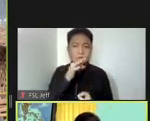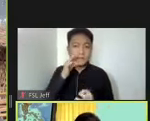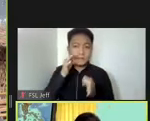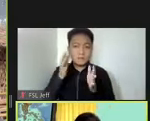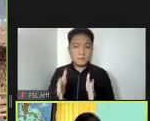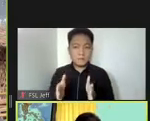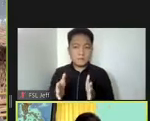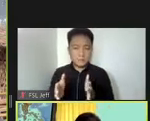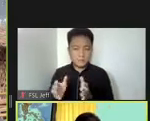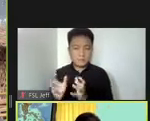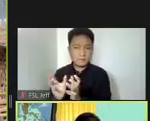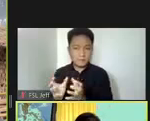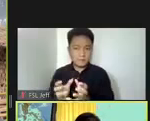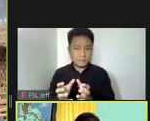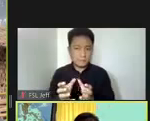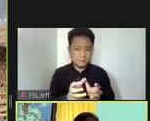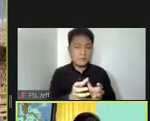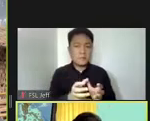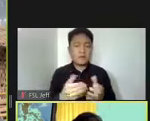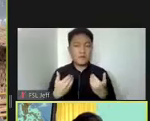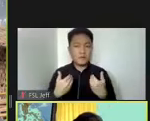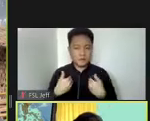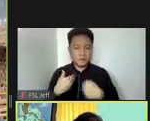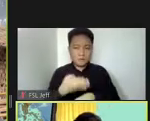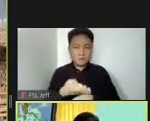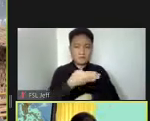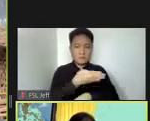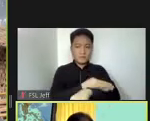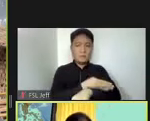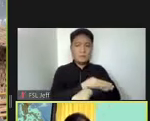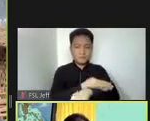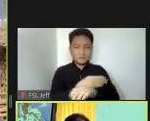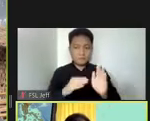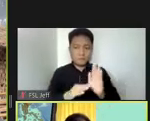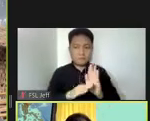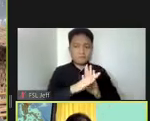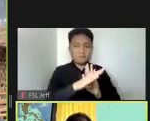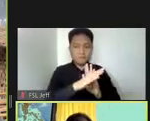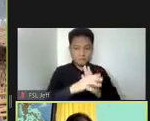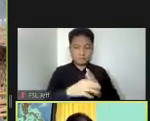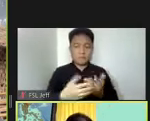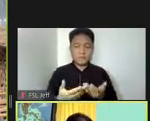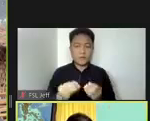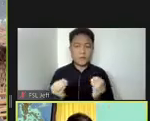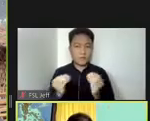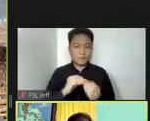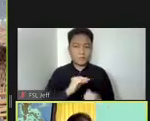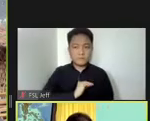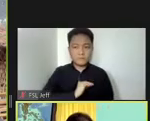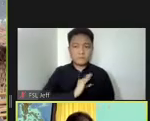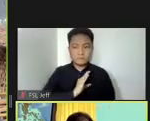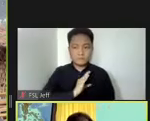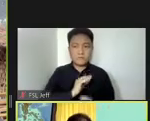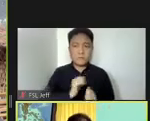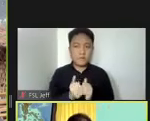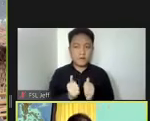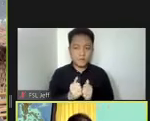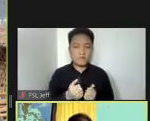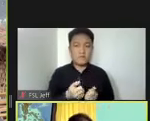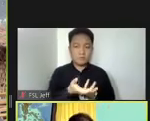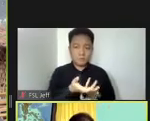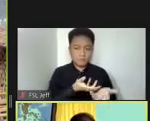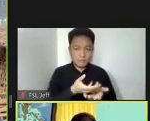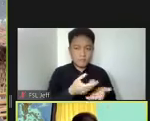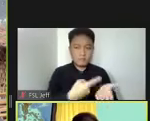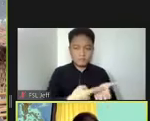to negotiate with their own buyers, and is now implementing their dreams. Now Coffee for Peace